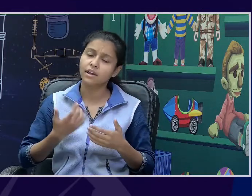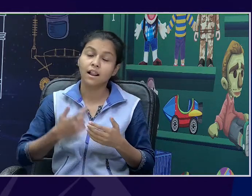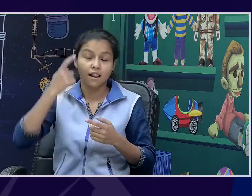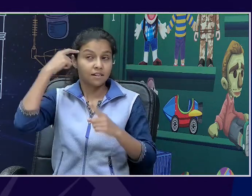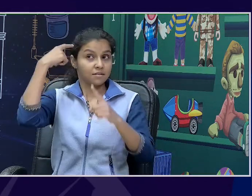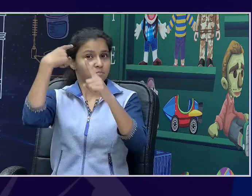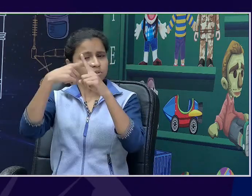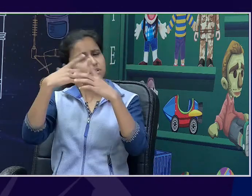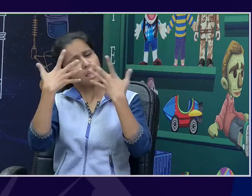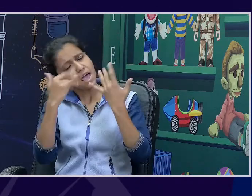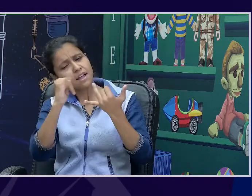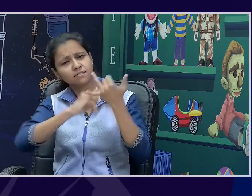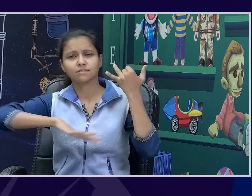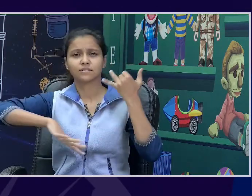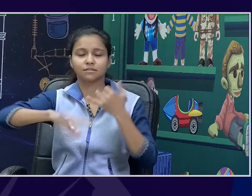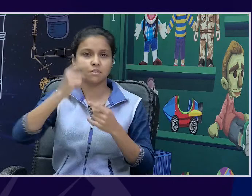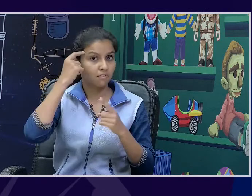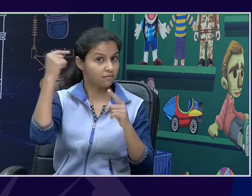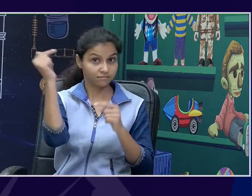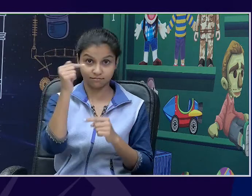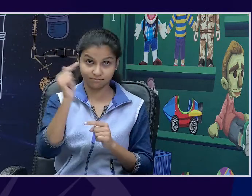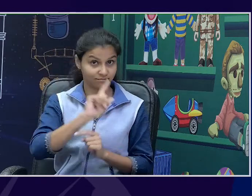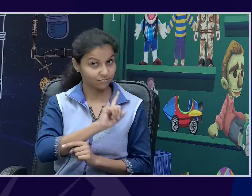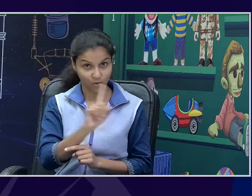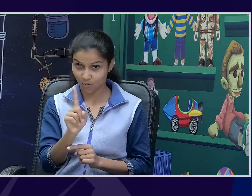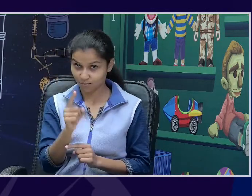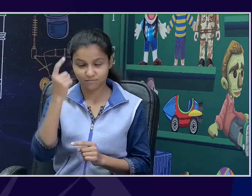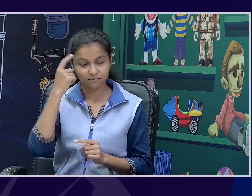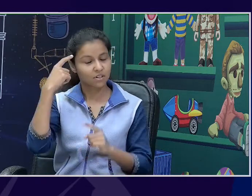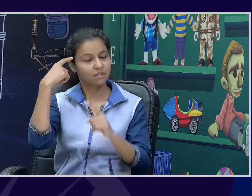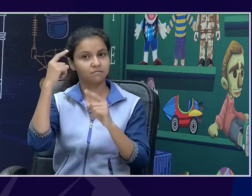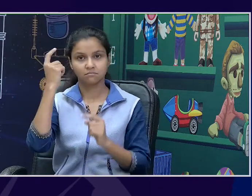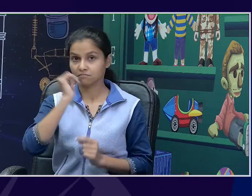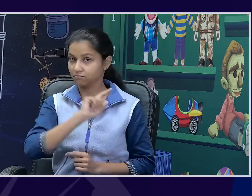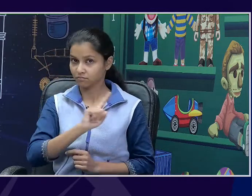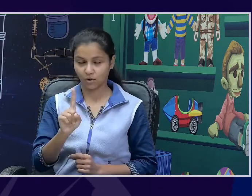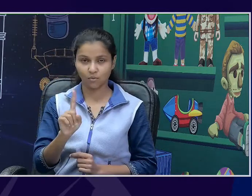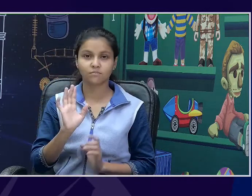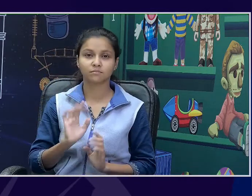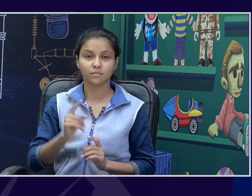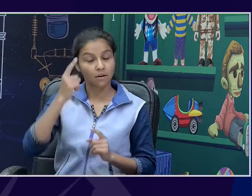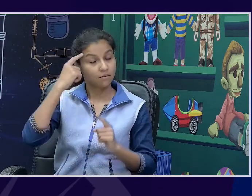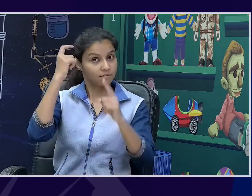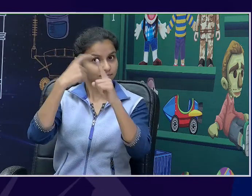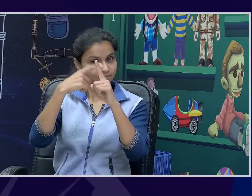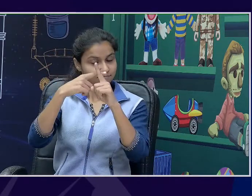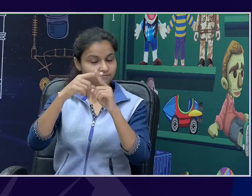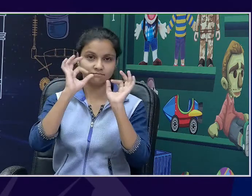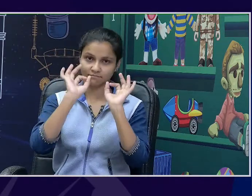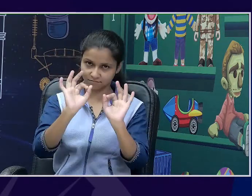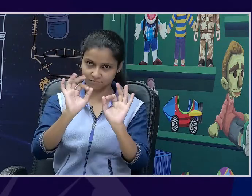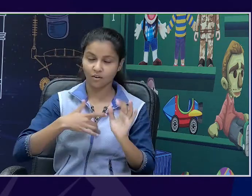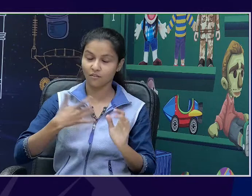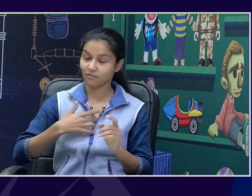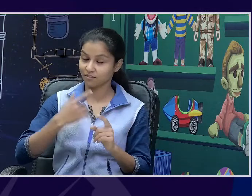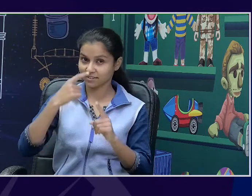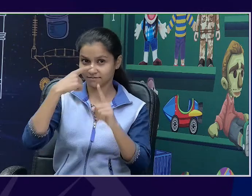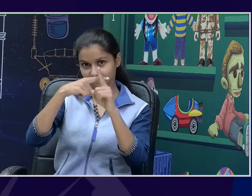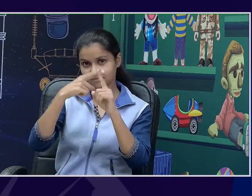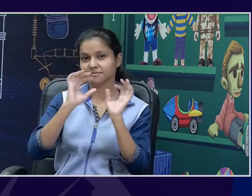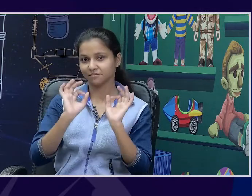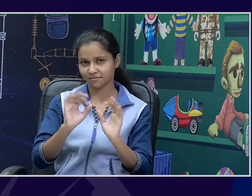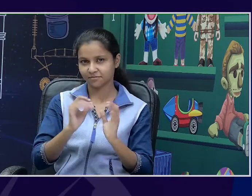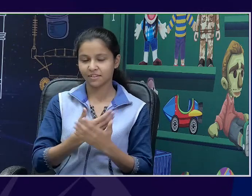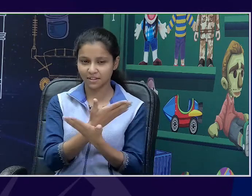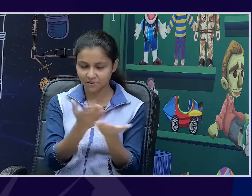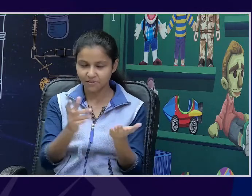every situation. They should not feel negative. They should not think negative. Feel positive, think positive. So that was the